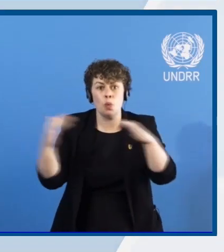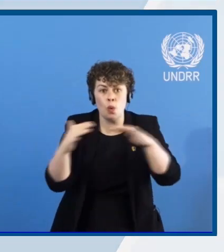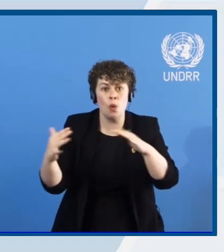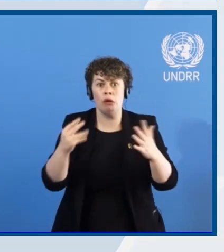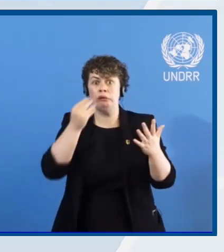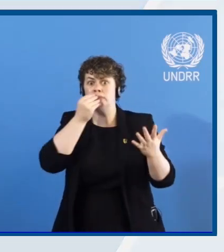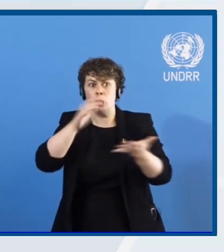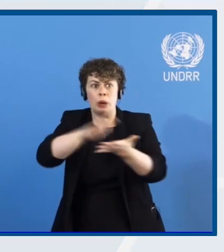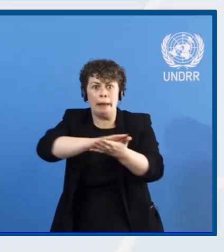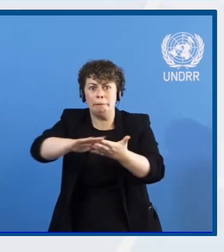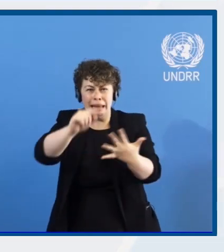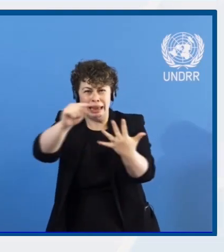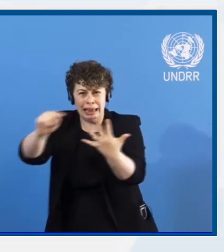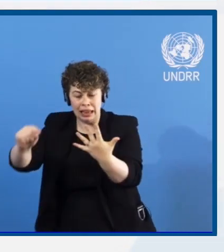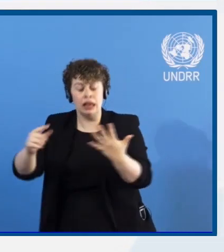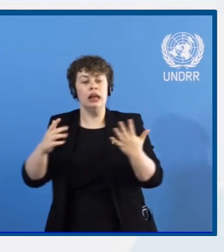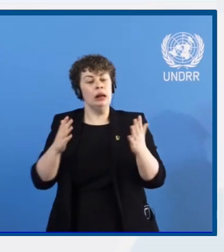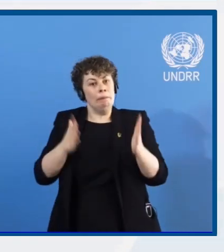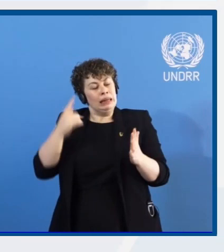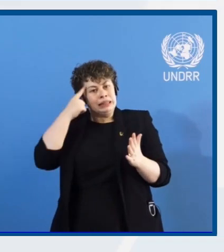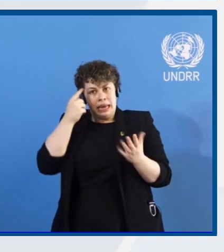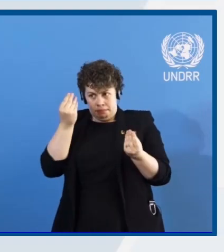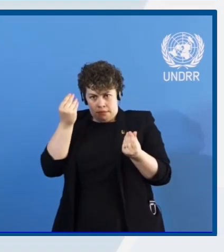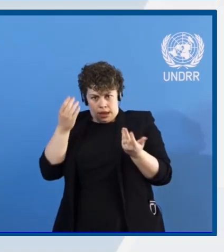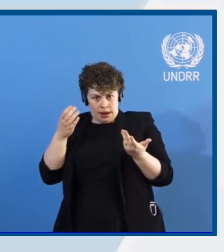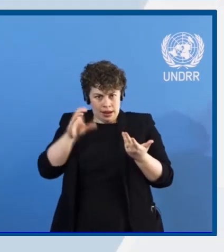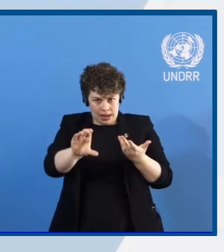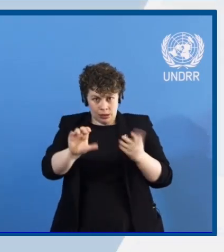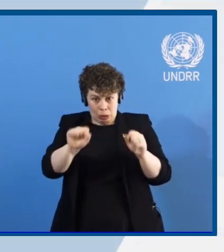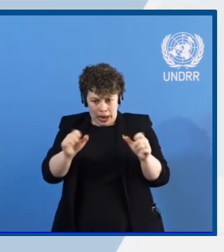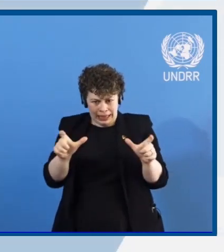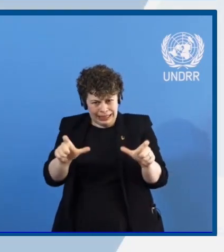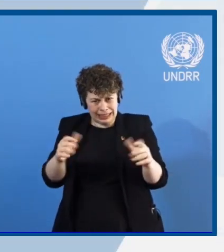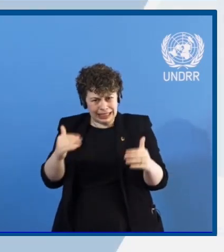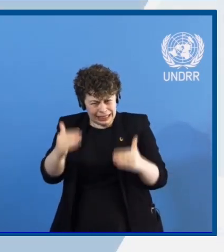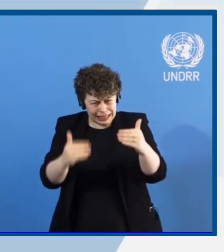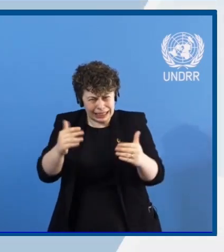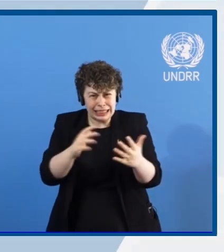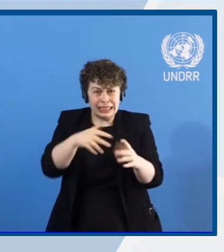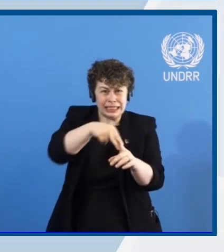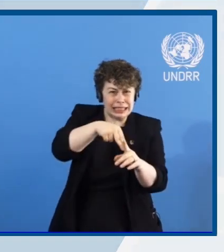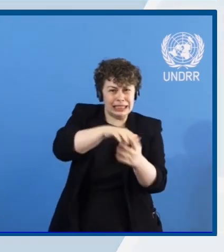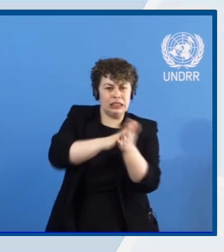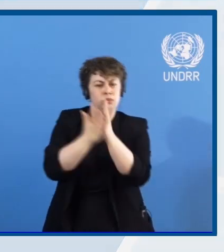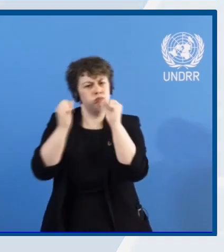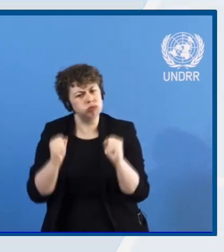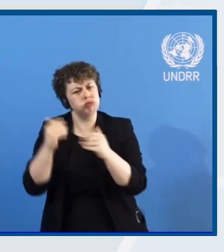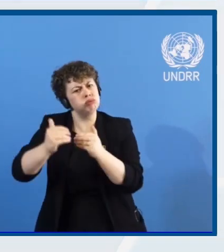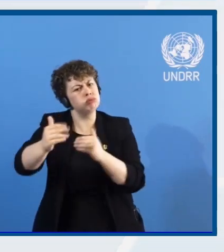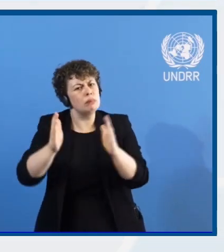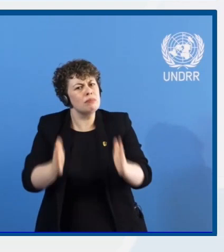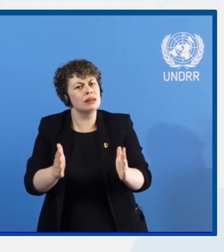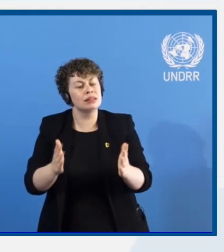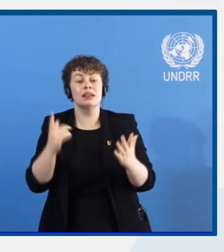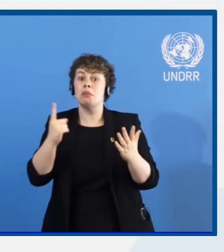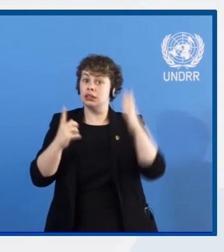is necessary. Public funds have been insufficient and are likely to remain so, and therefore private capital is